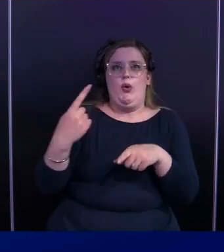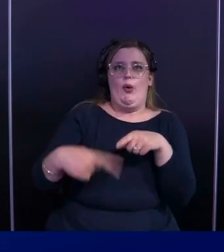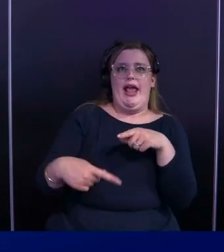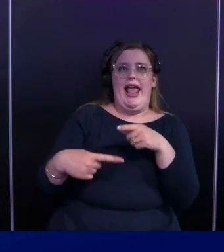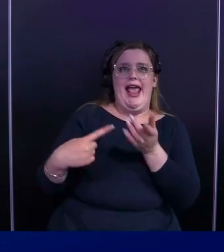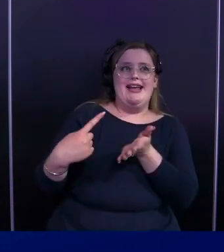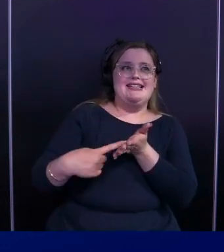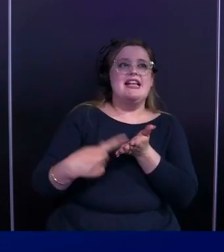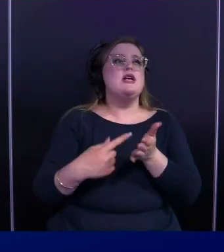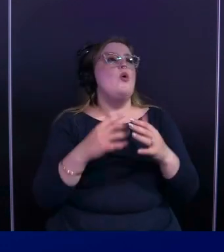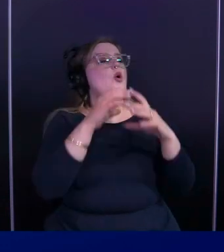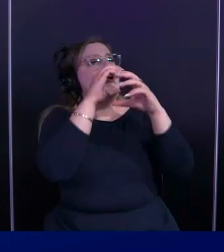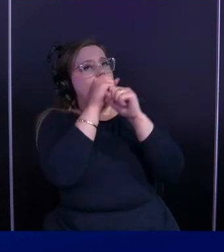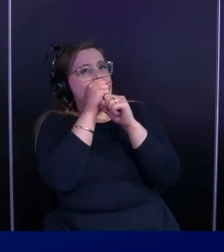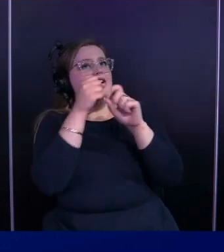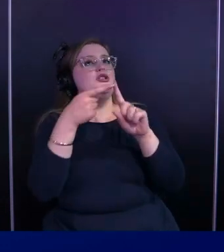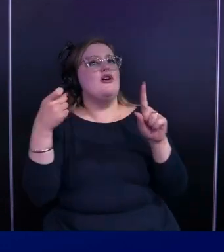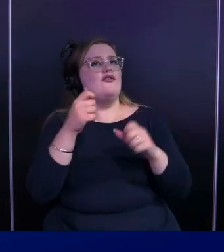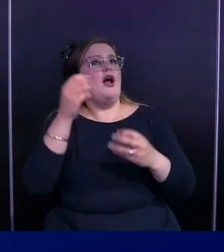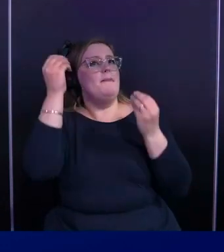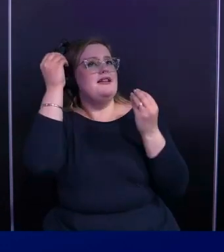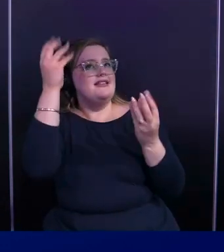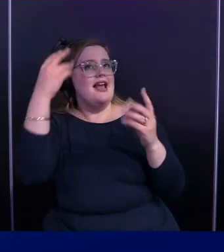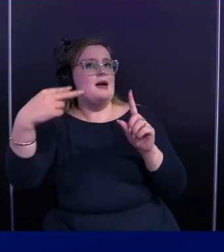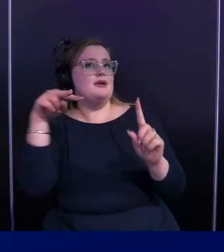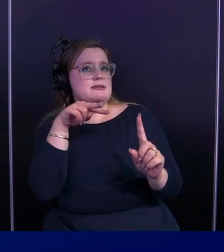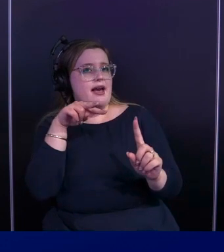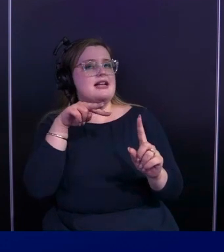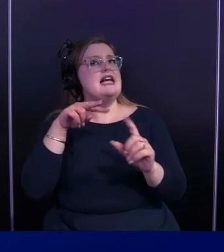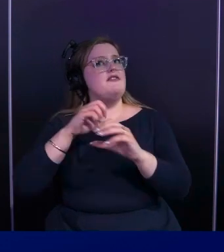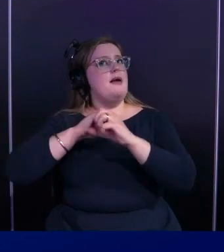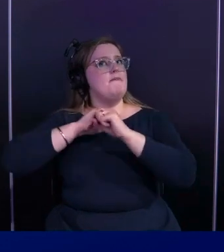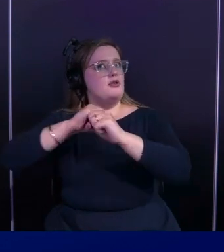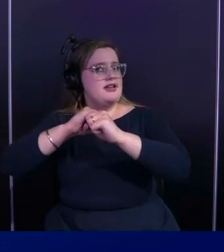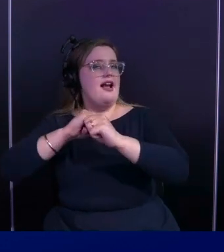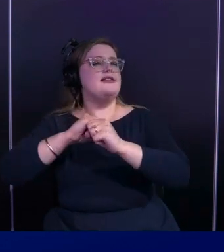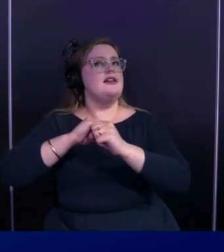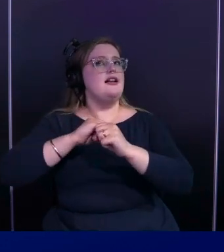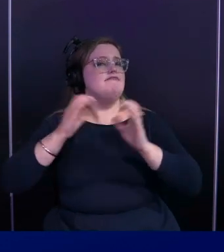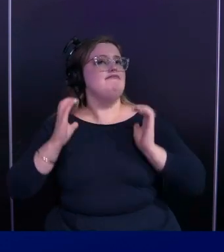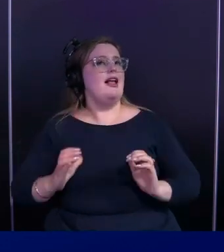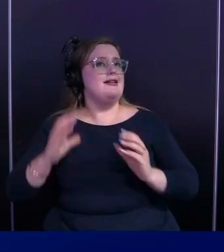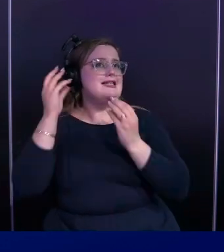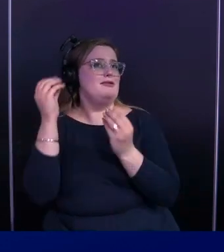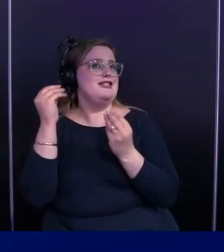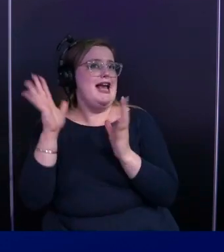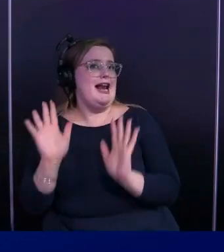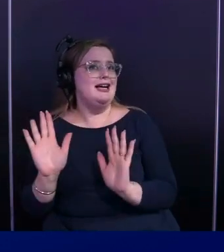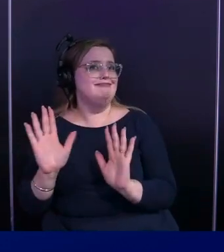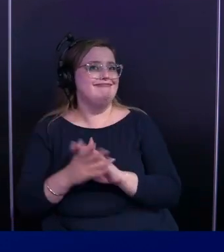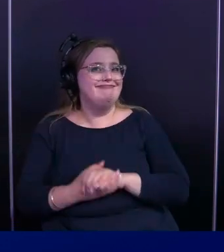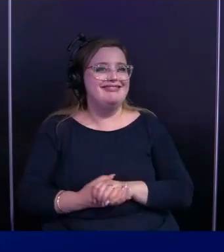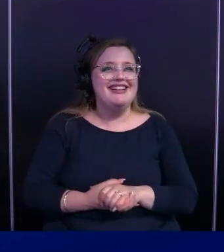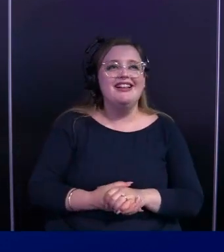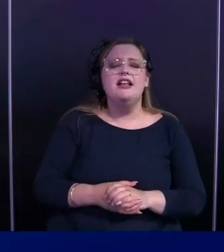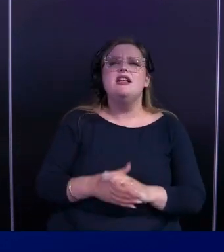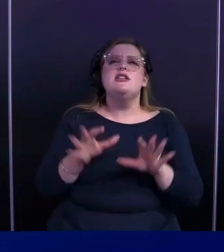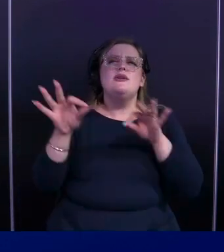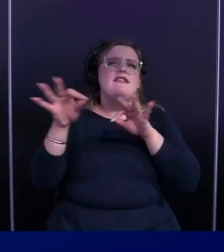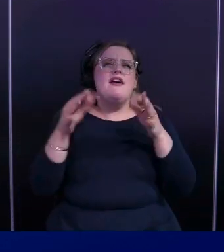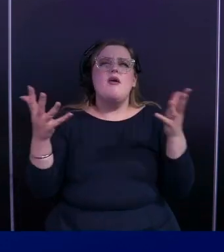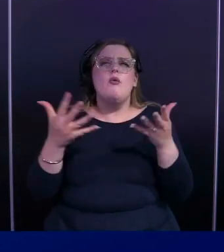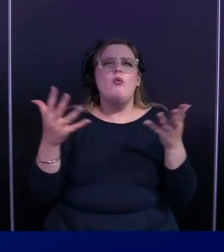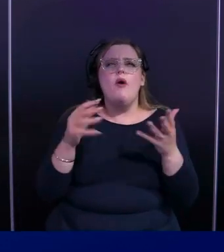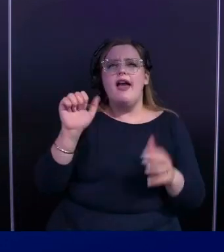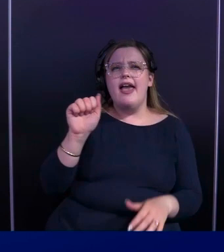confidential from a data perspective. It's confidential from protecting customers' data. That's what it is. So I think maybe we should define what AWS